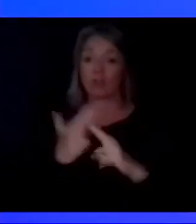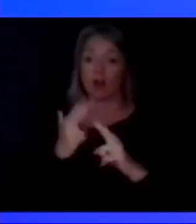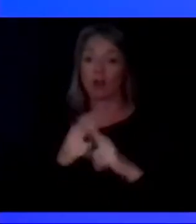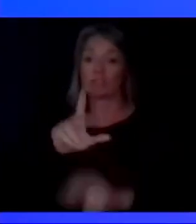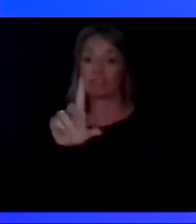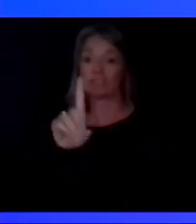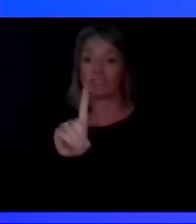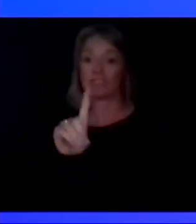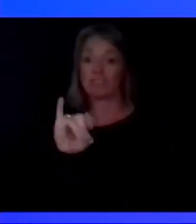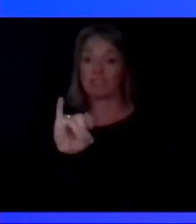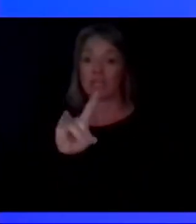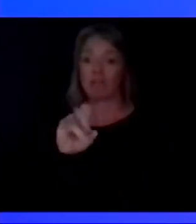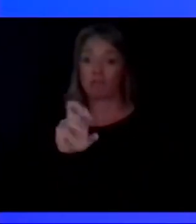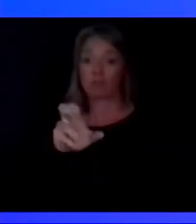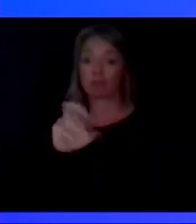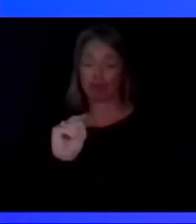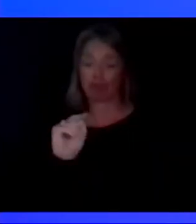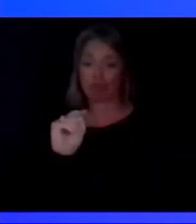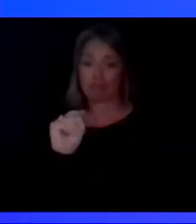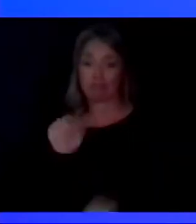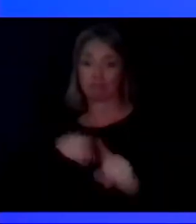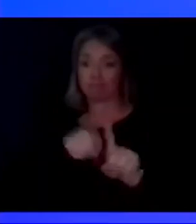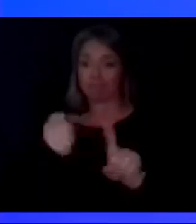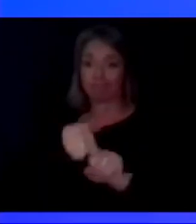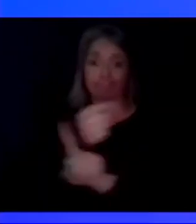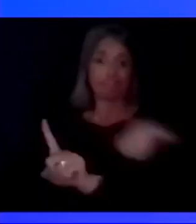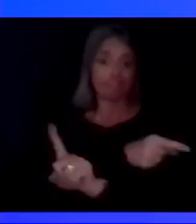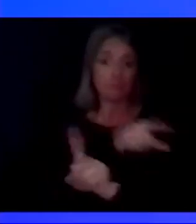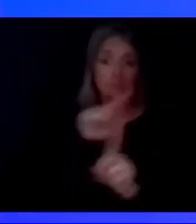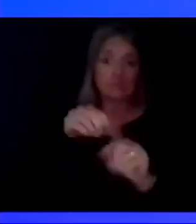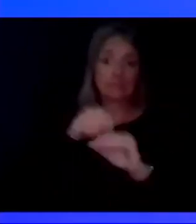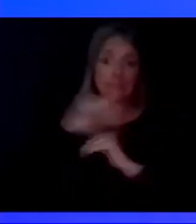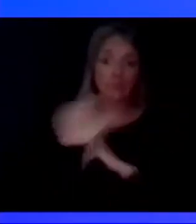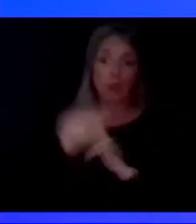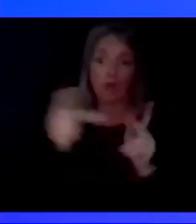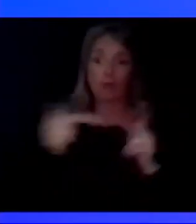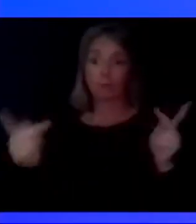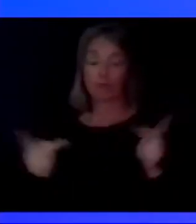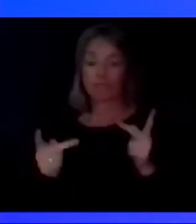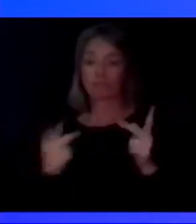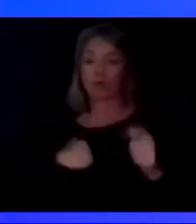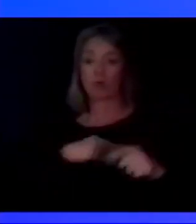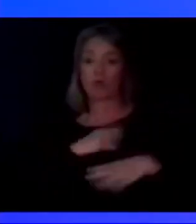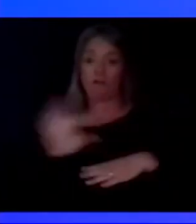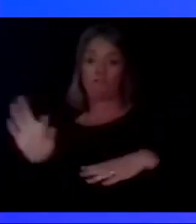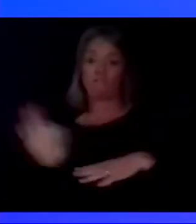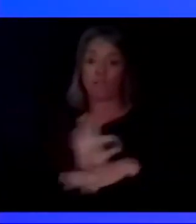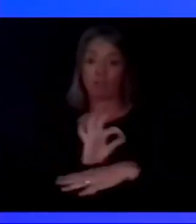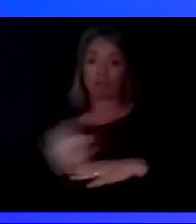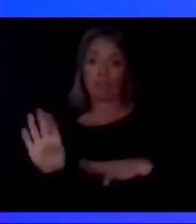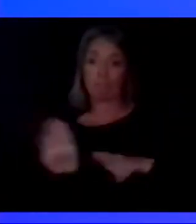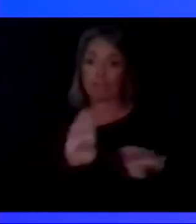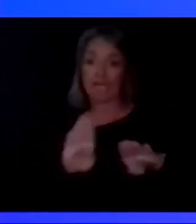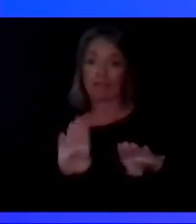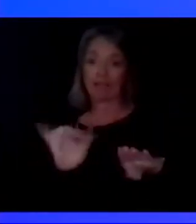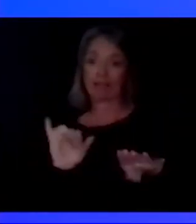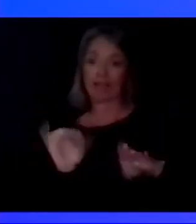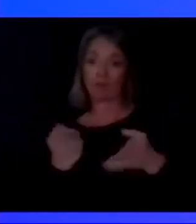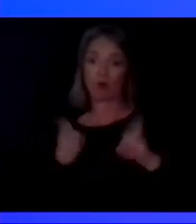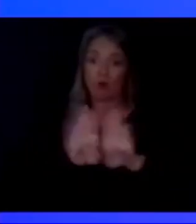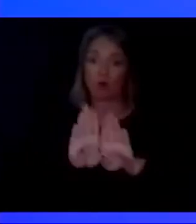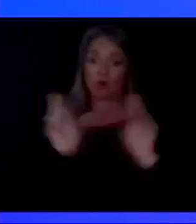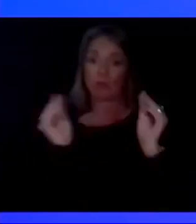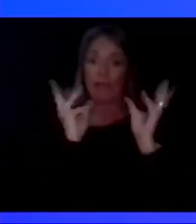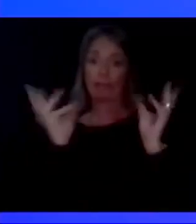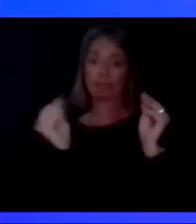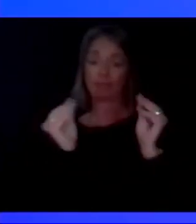EDs are announcing to the ambulance crews, we're functionally kind of behaving like we're closed to ambulance traffic. We call that high